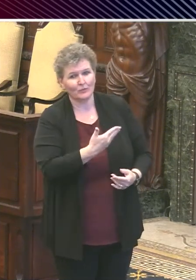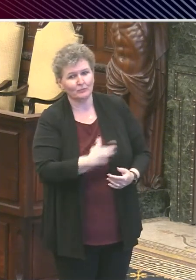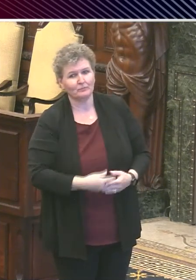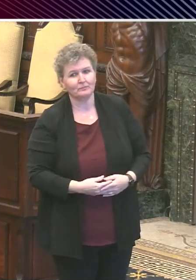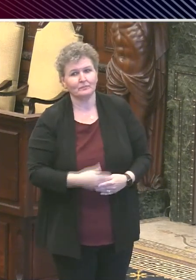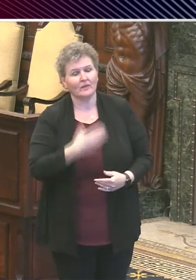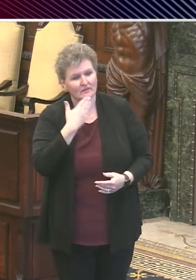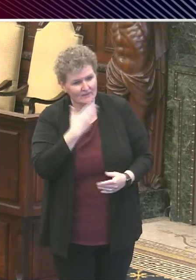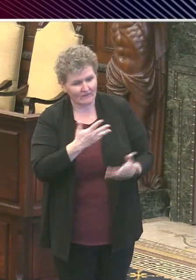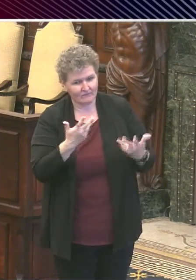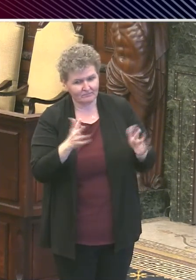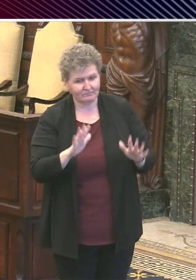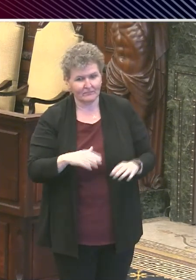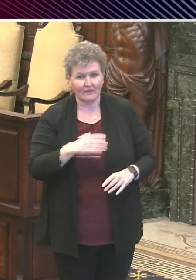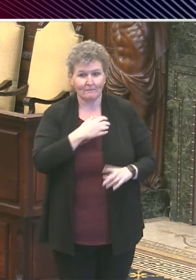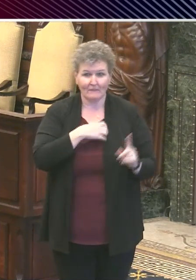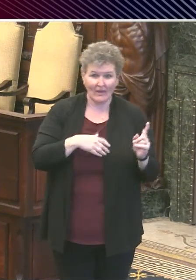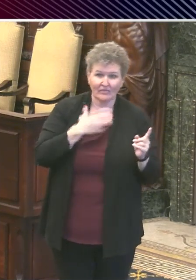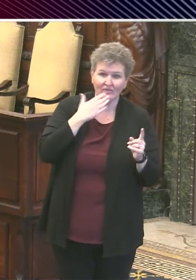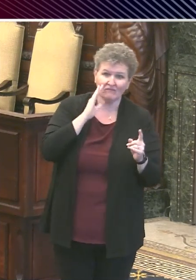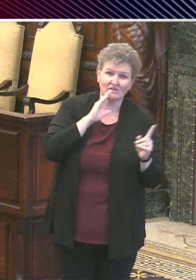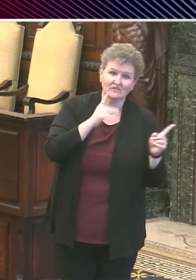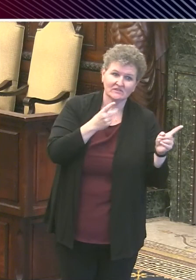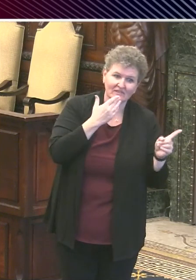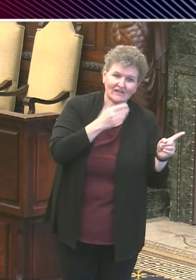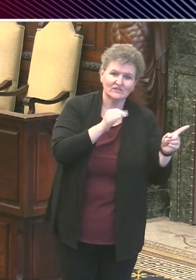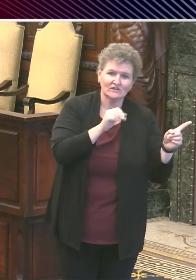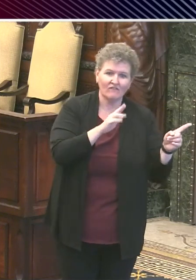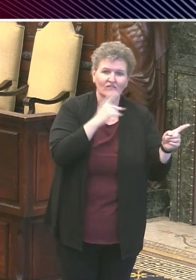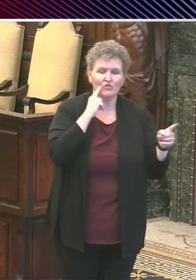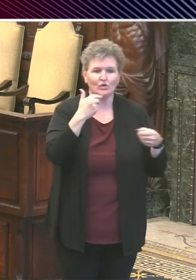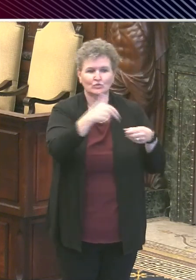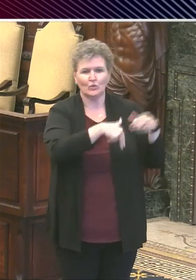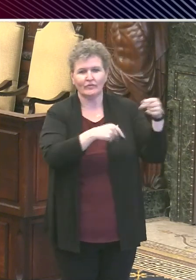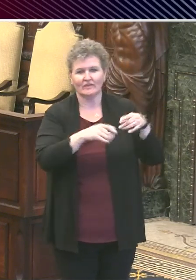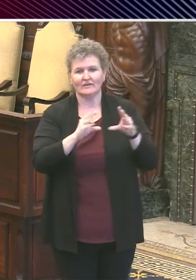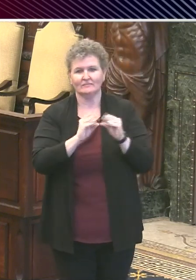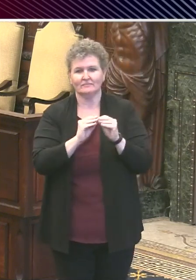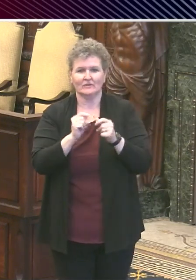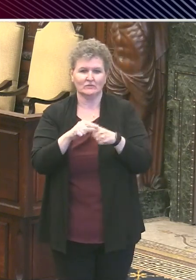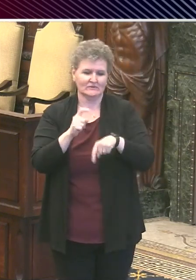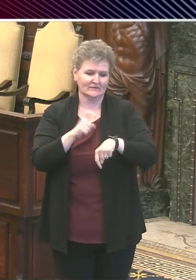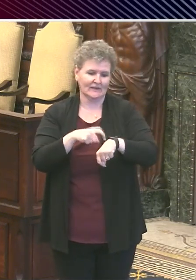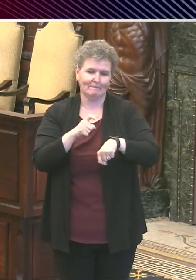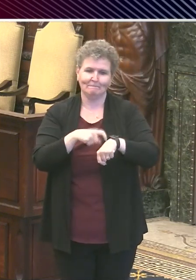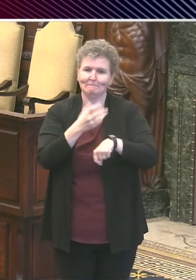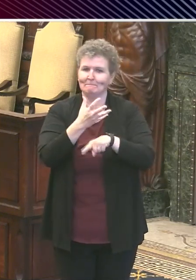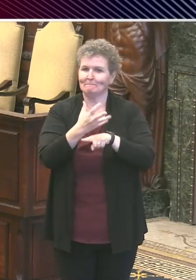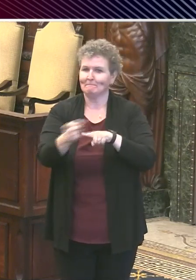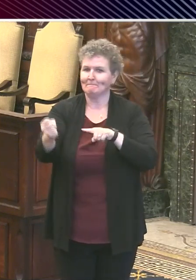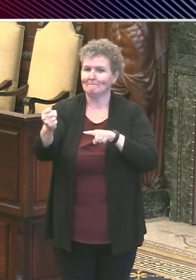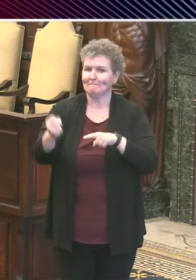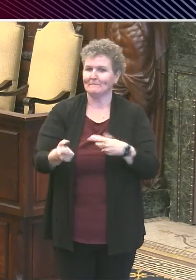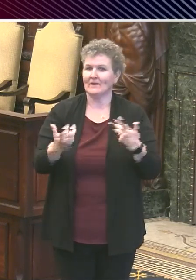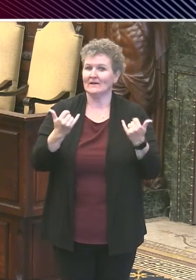Mayor. And thank you, everyone, for joining us. That is all the time we have for the next press